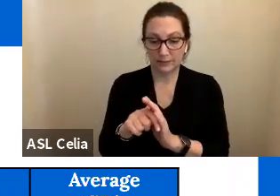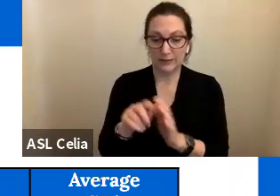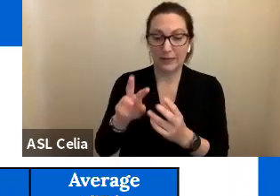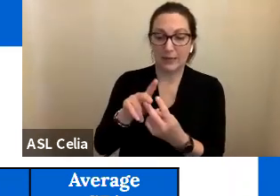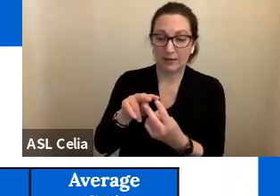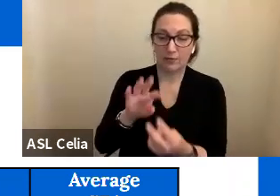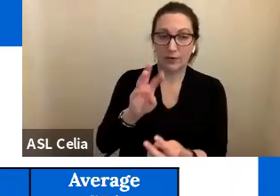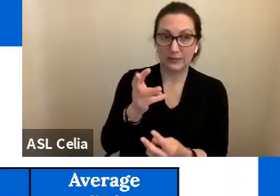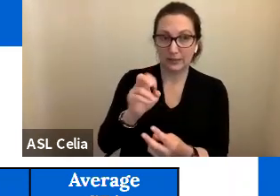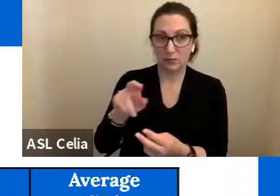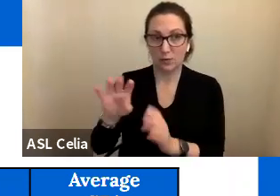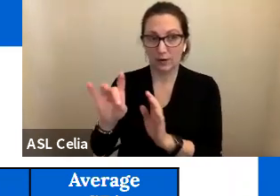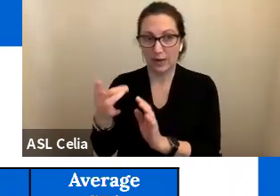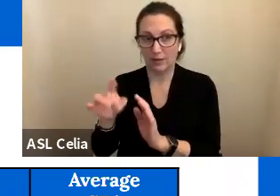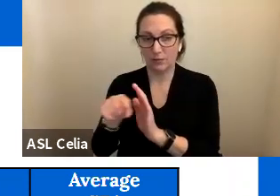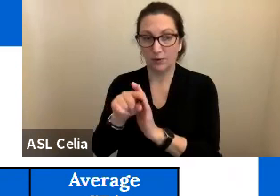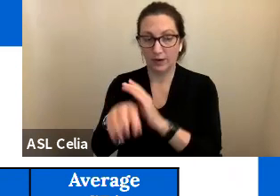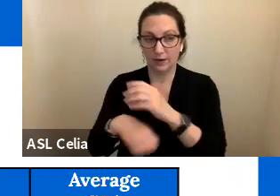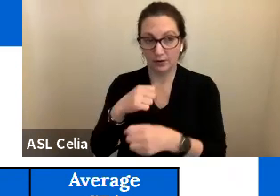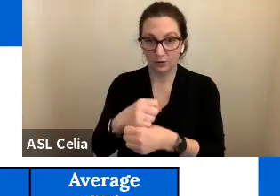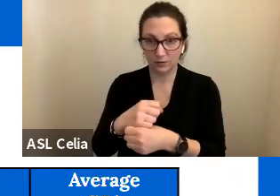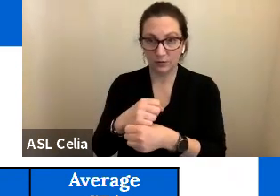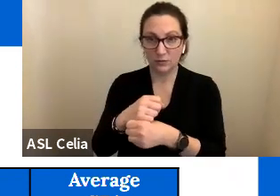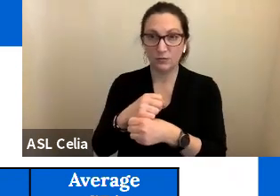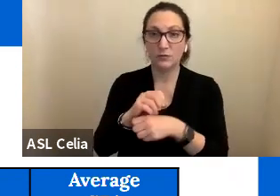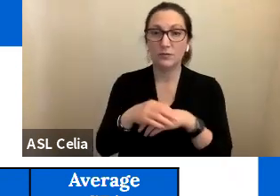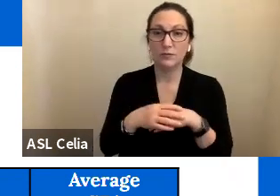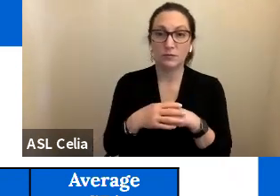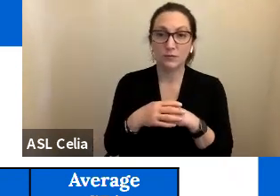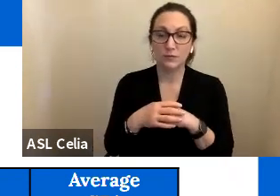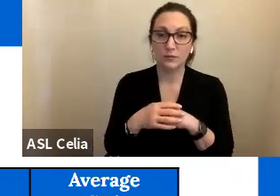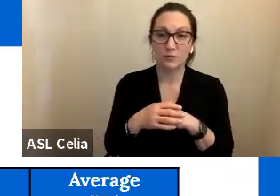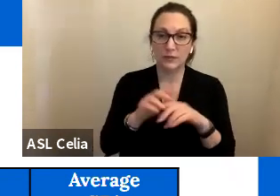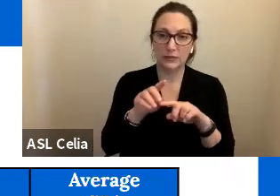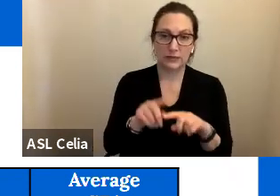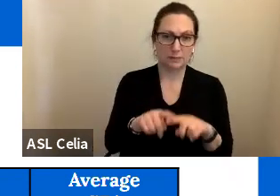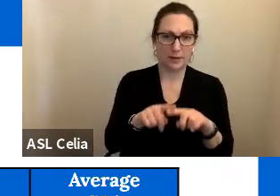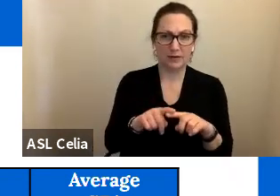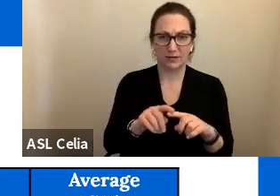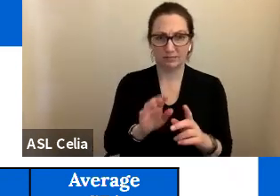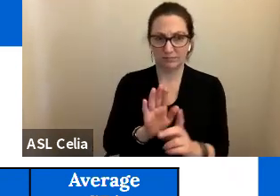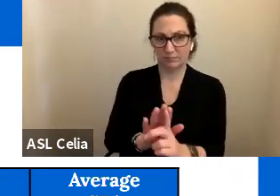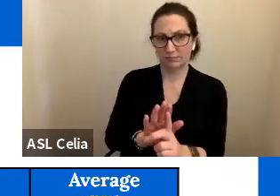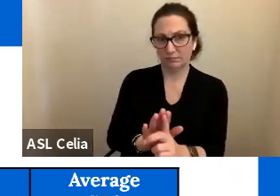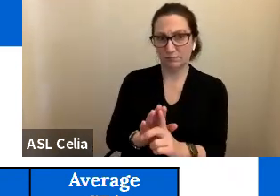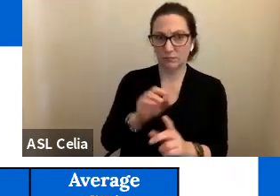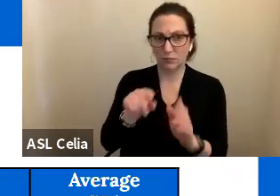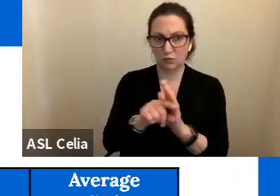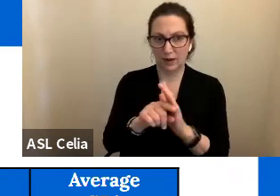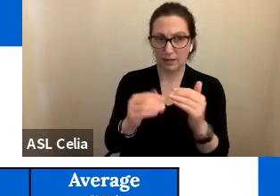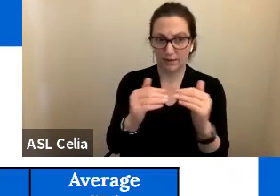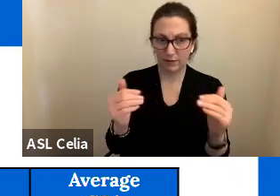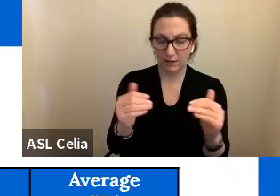year, depending on your grade level. And for this